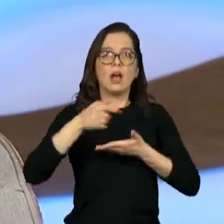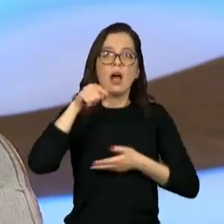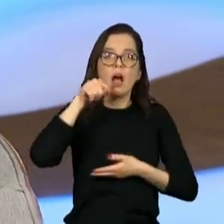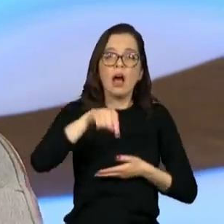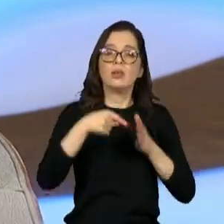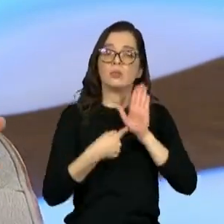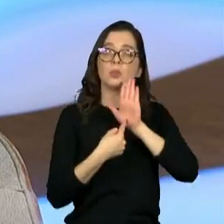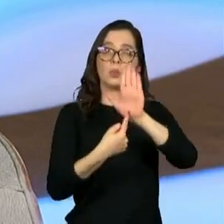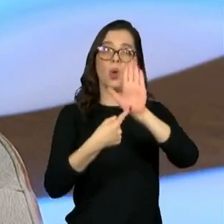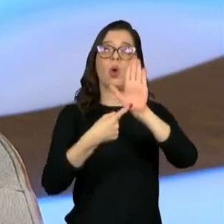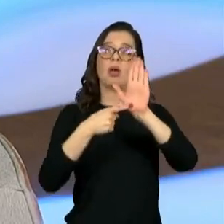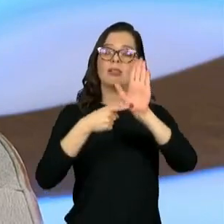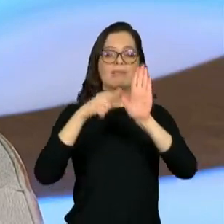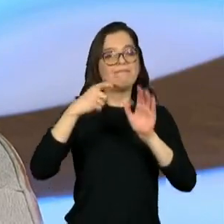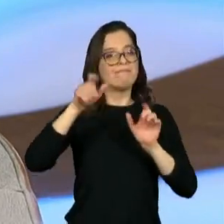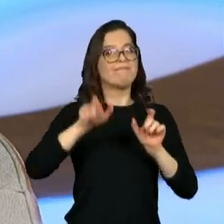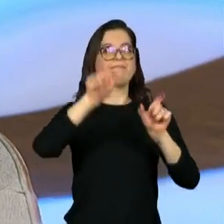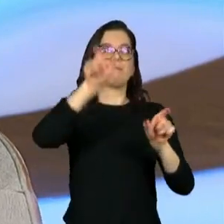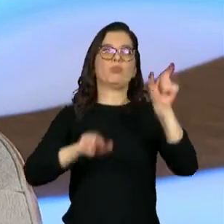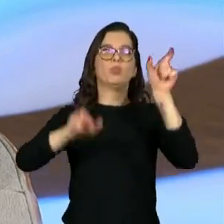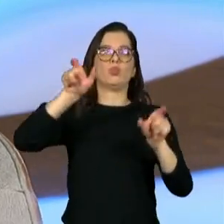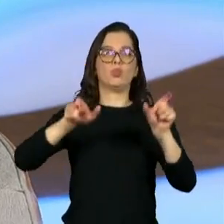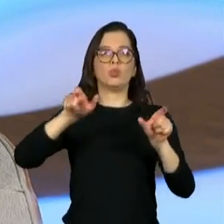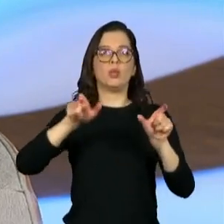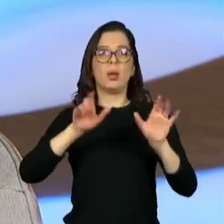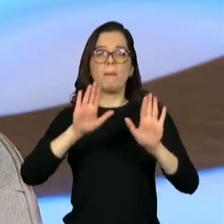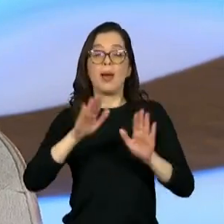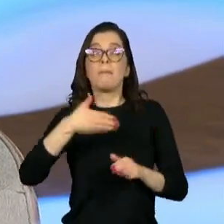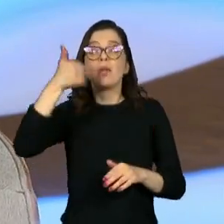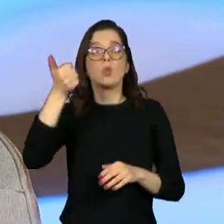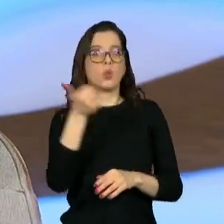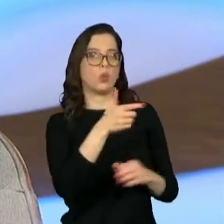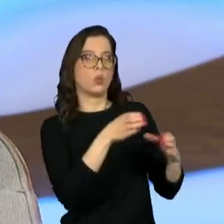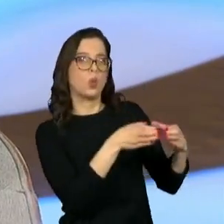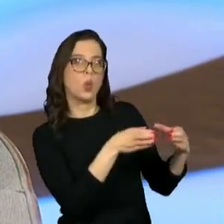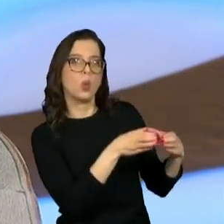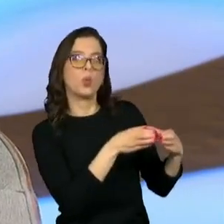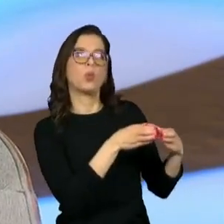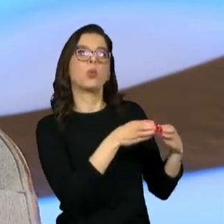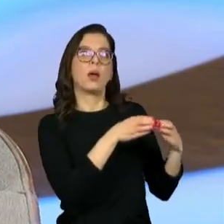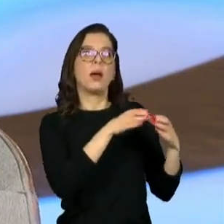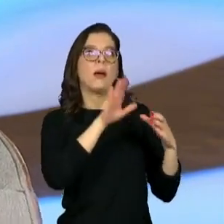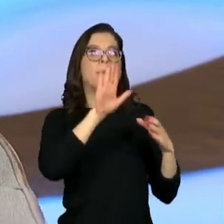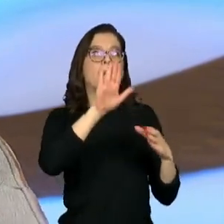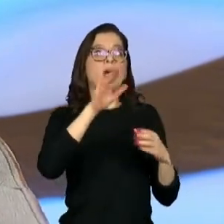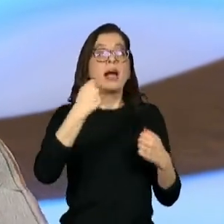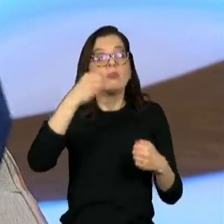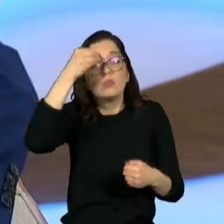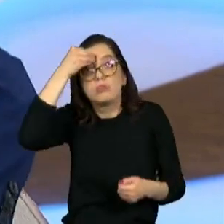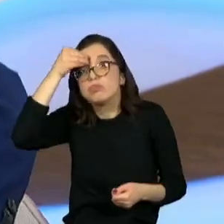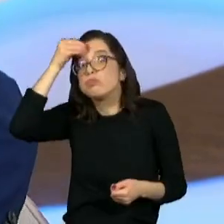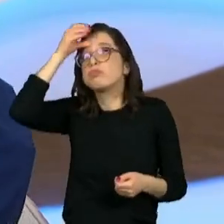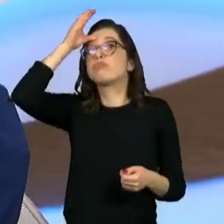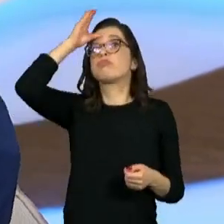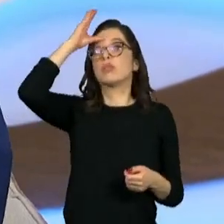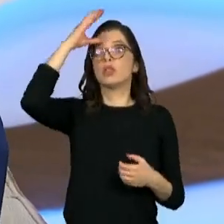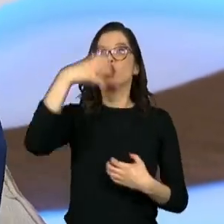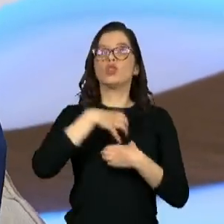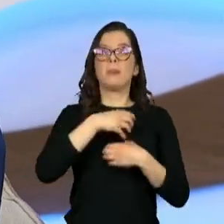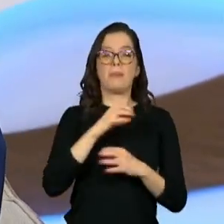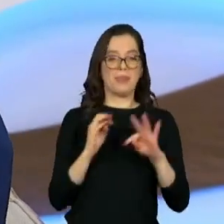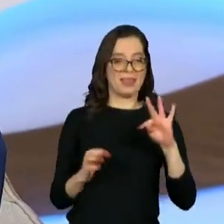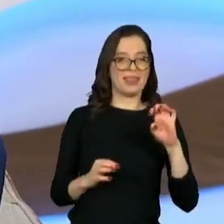are moral and civic questions that experts, however knowledgeable, can't answer. But it's a